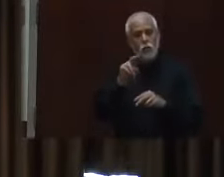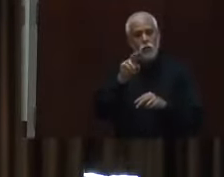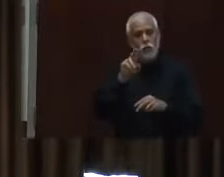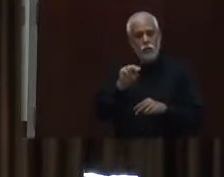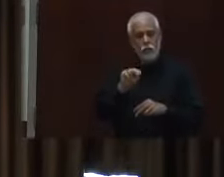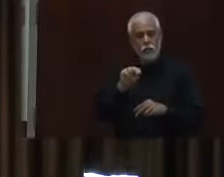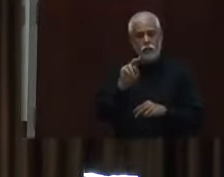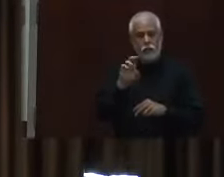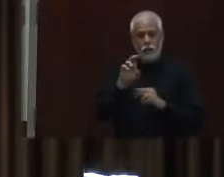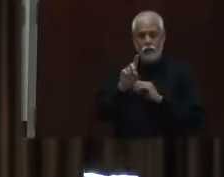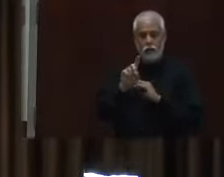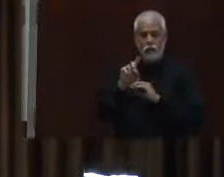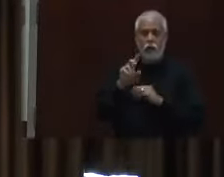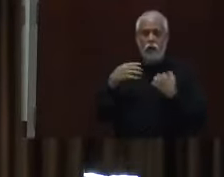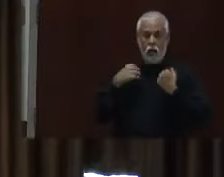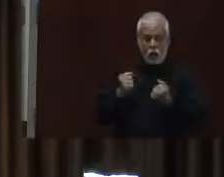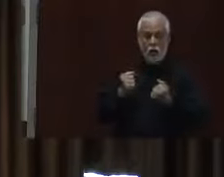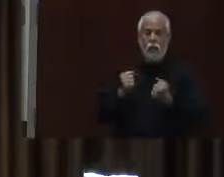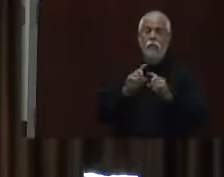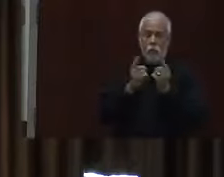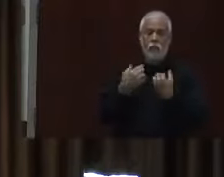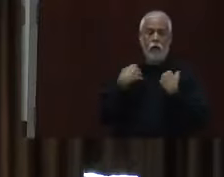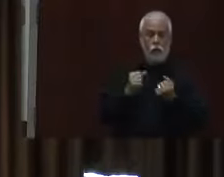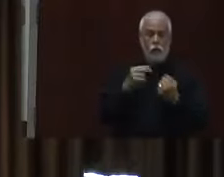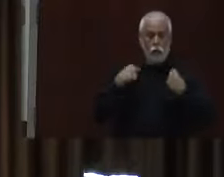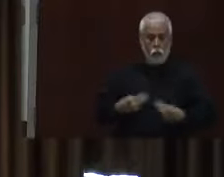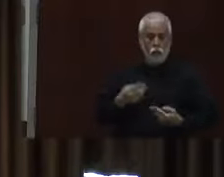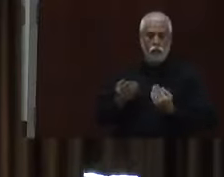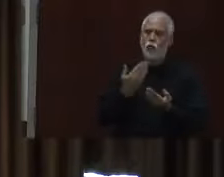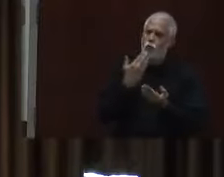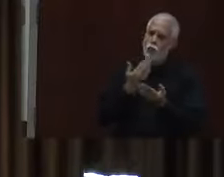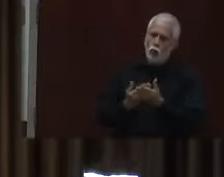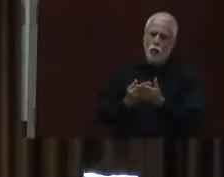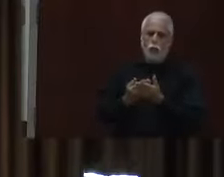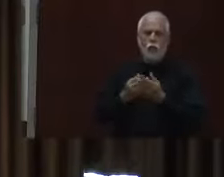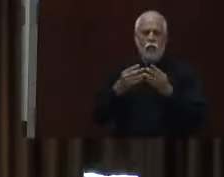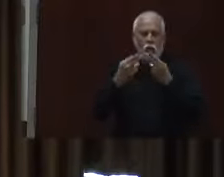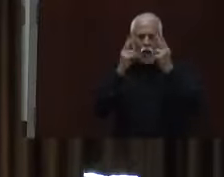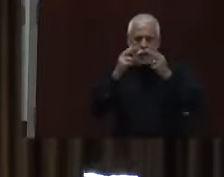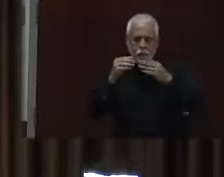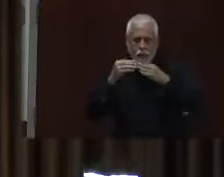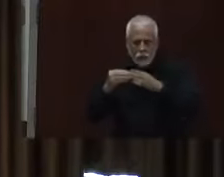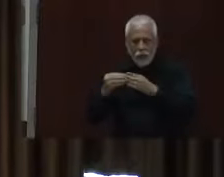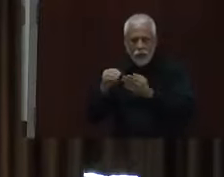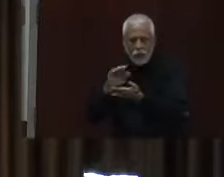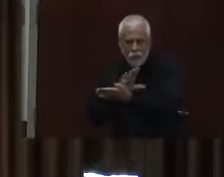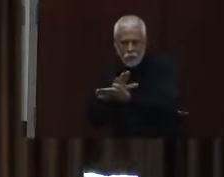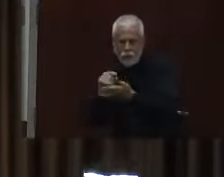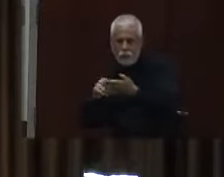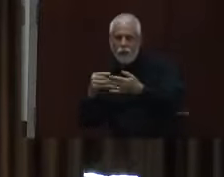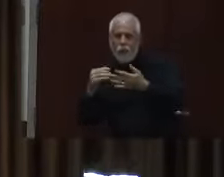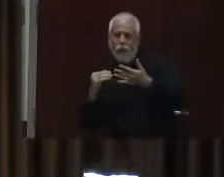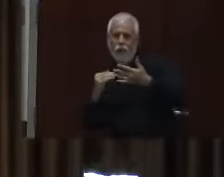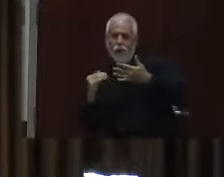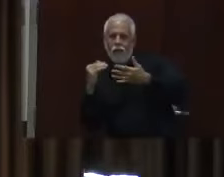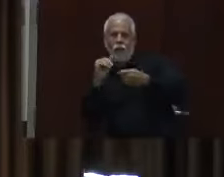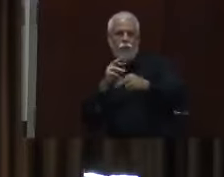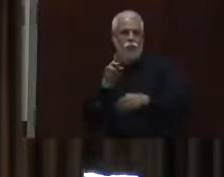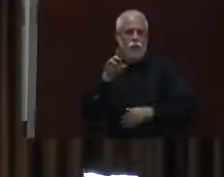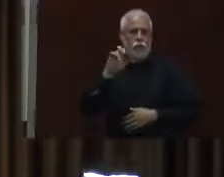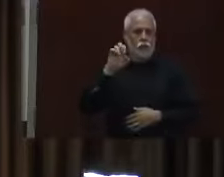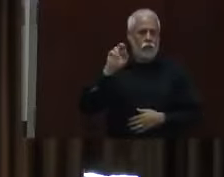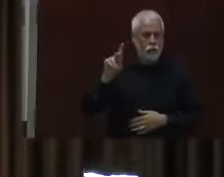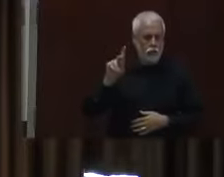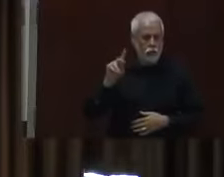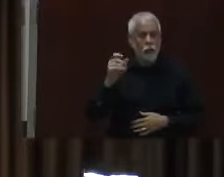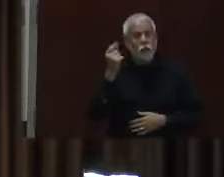Human Services has a really nice Halloween guidance document that talks about the level of risk. So